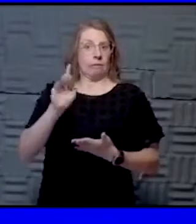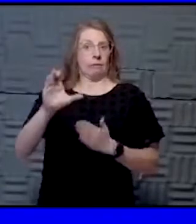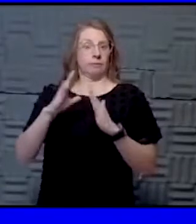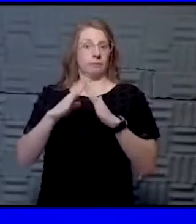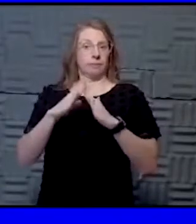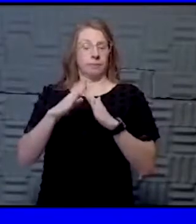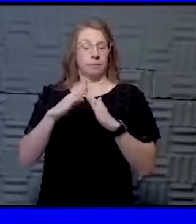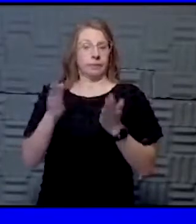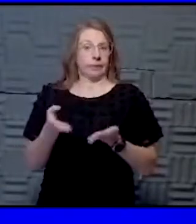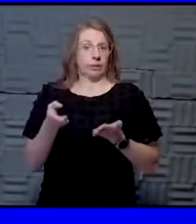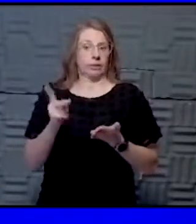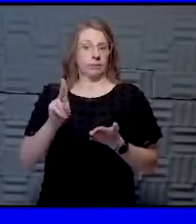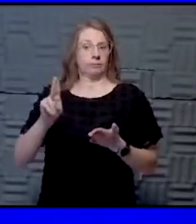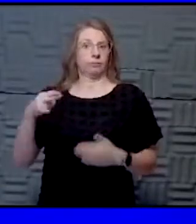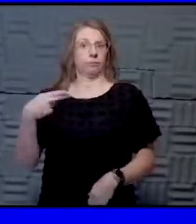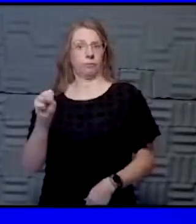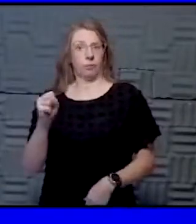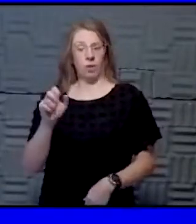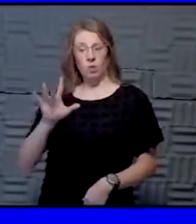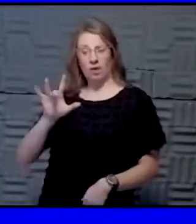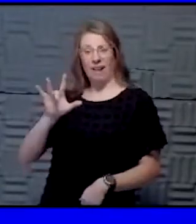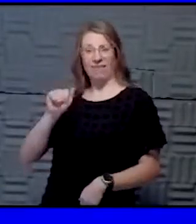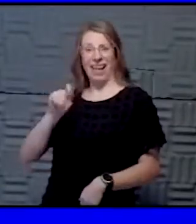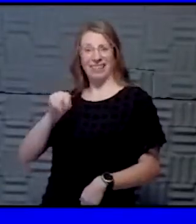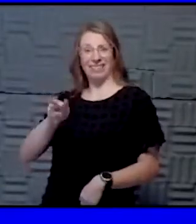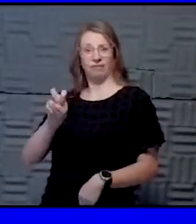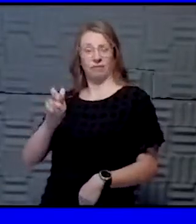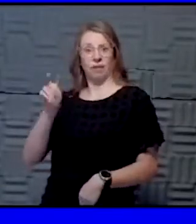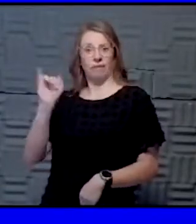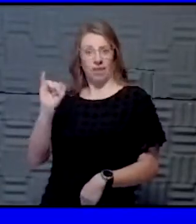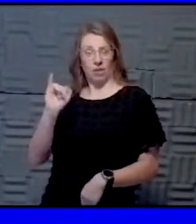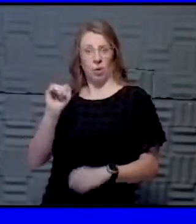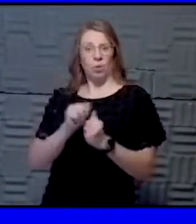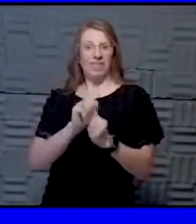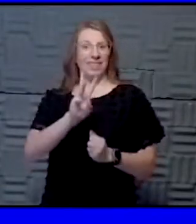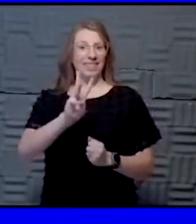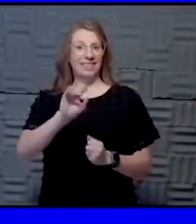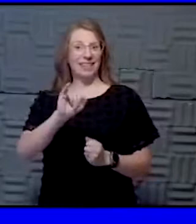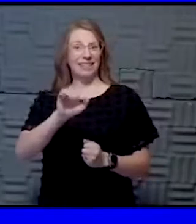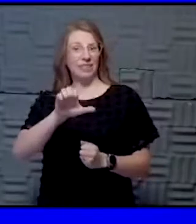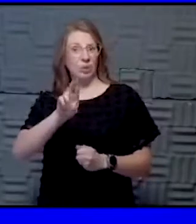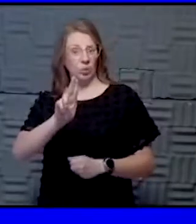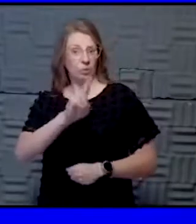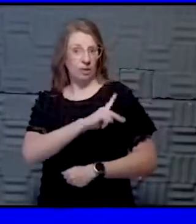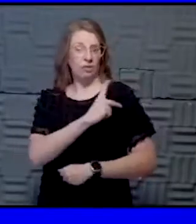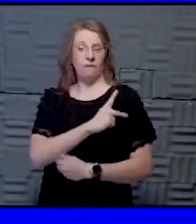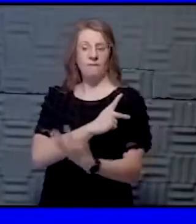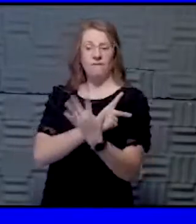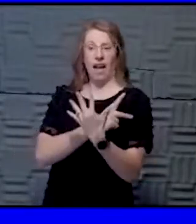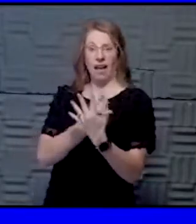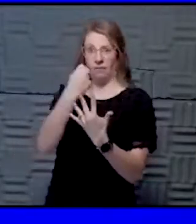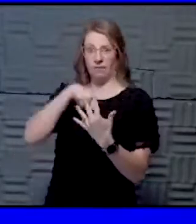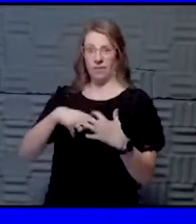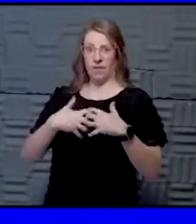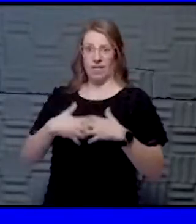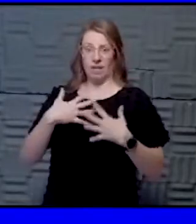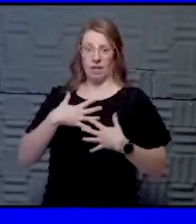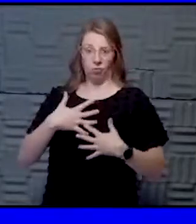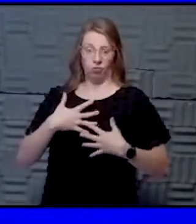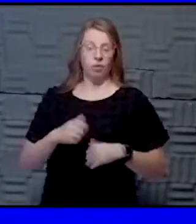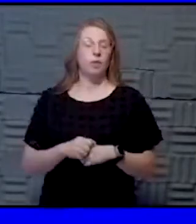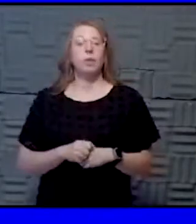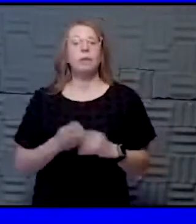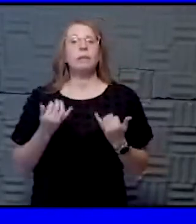here at the health system, we have 25 active infections with 6 ICU patients, but 5 of those on the ventilator.